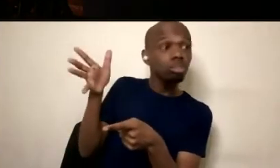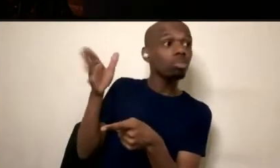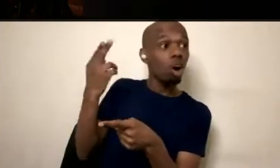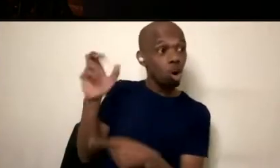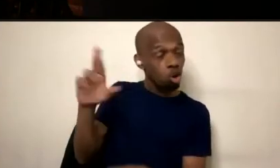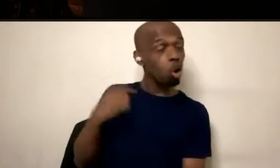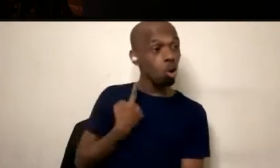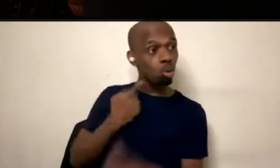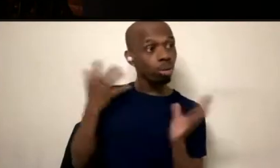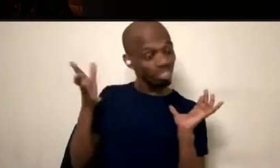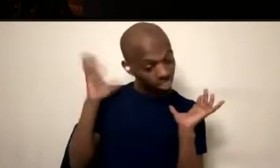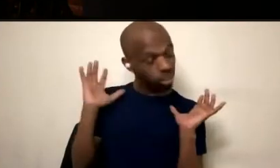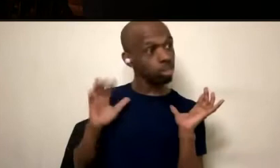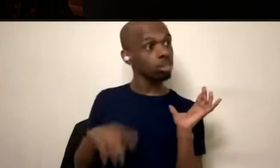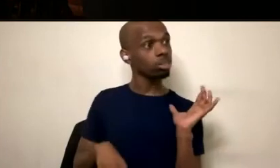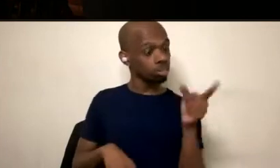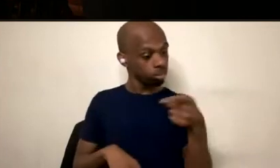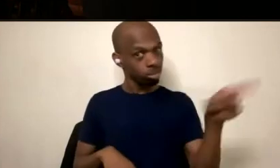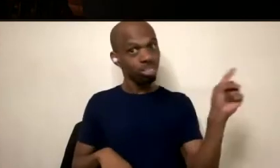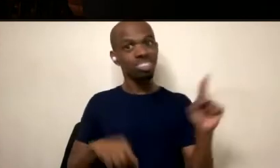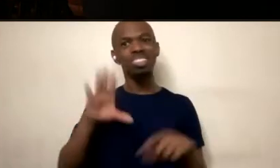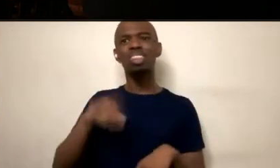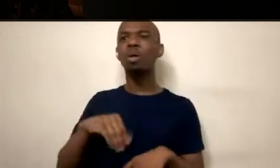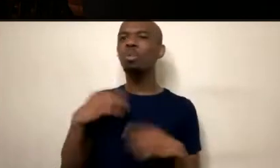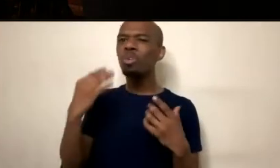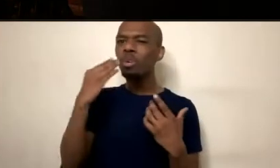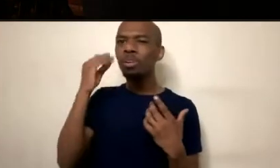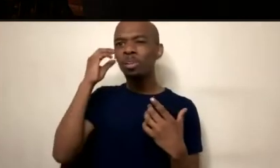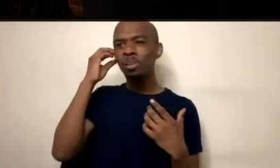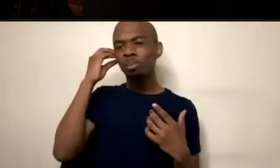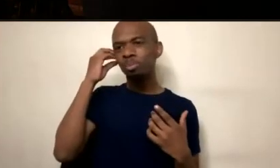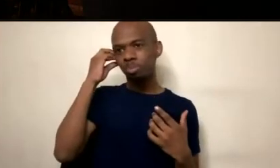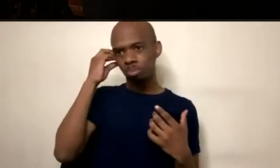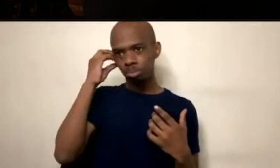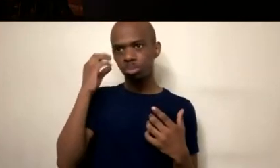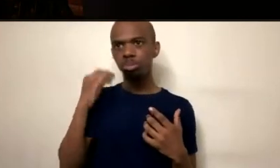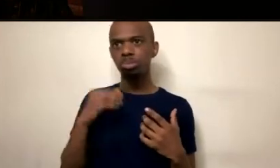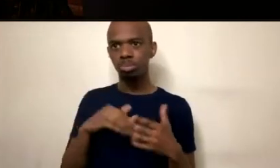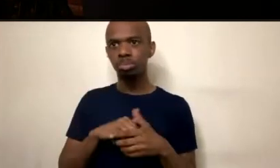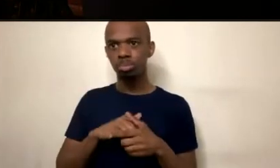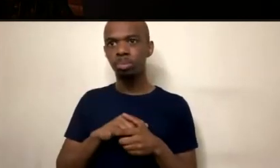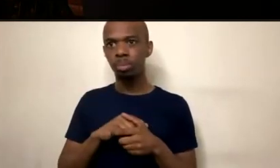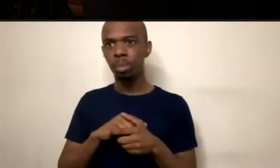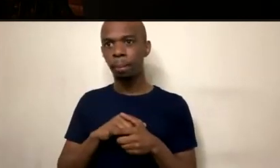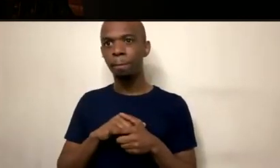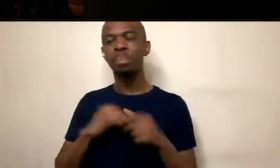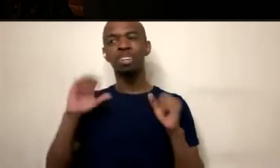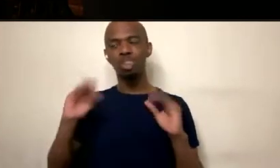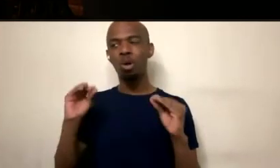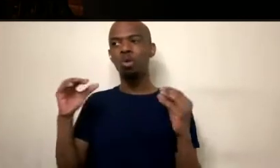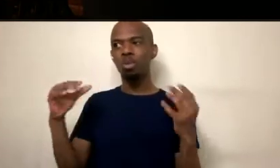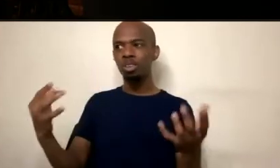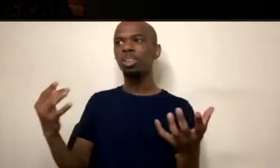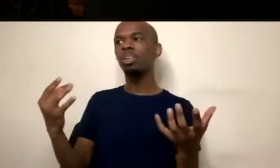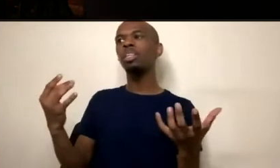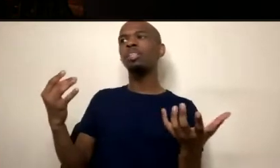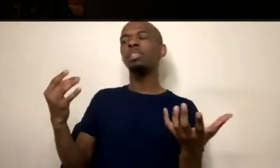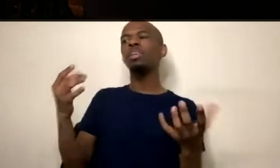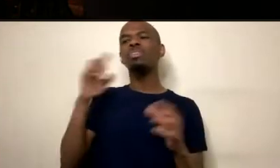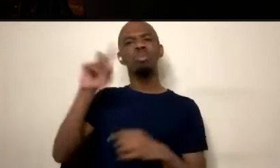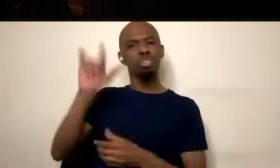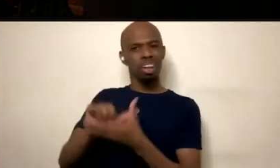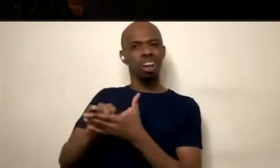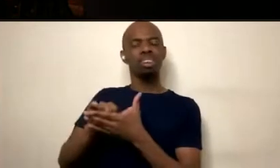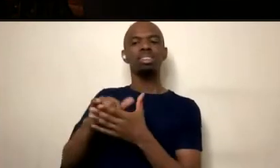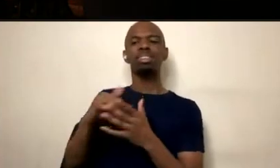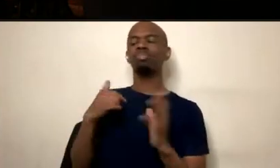such a magical time. And I wanted to say that being in Philadelphia, I want to look for the Underground Railroads. I really want to look for those stations.